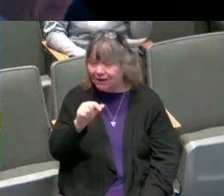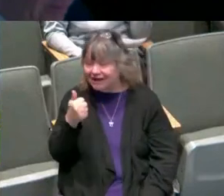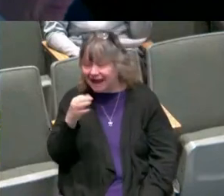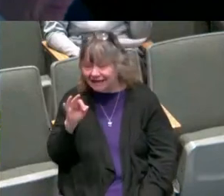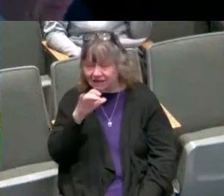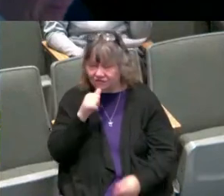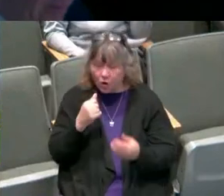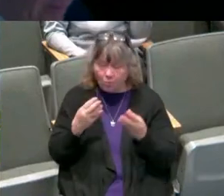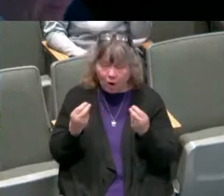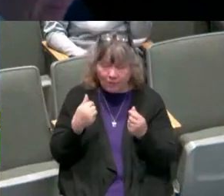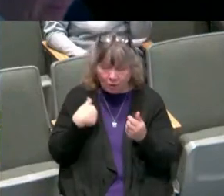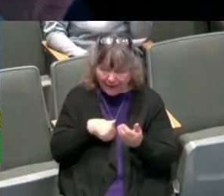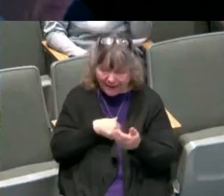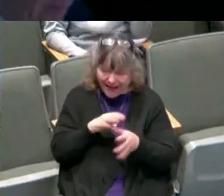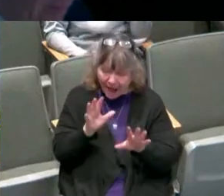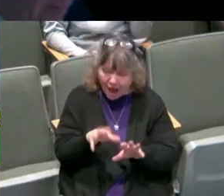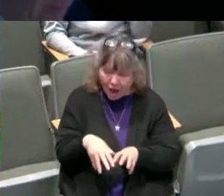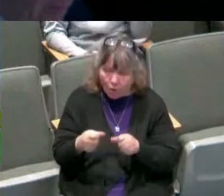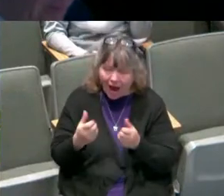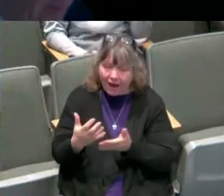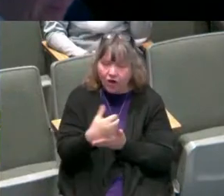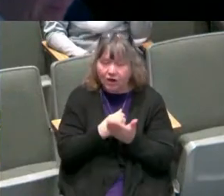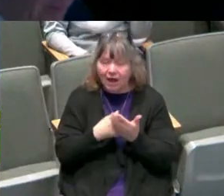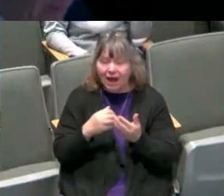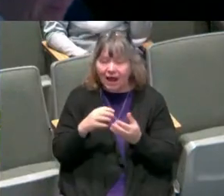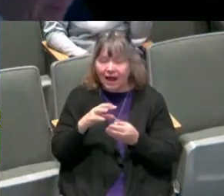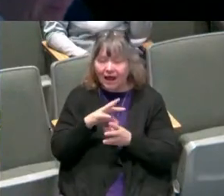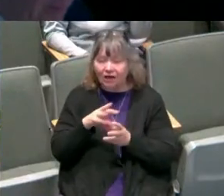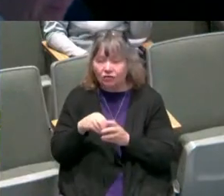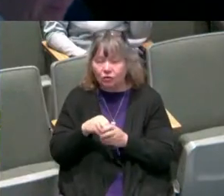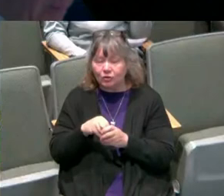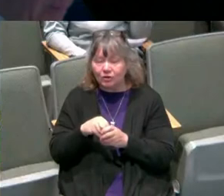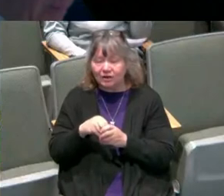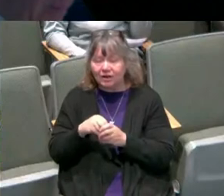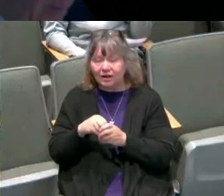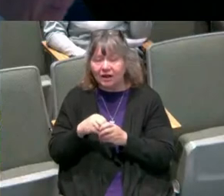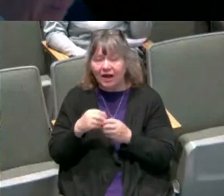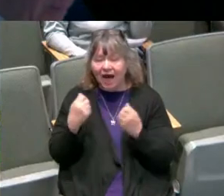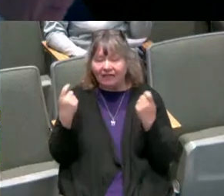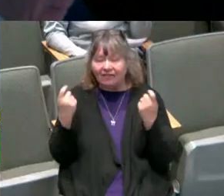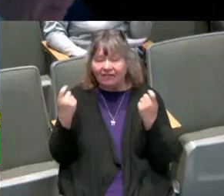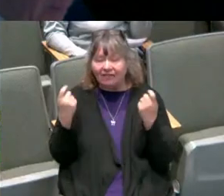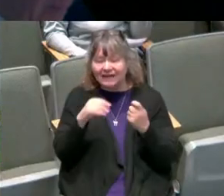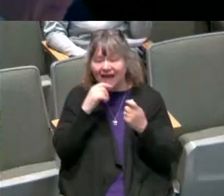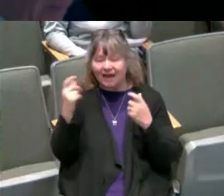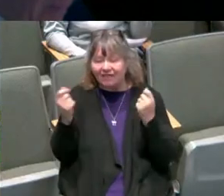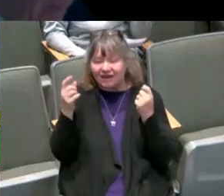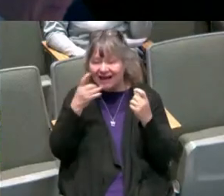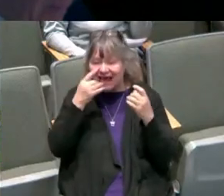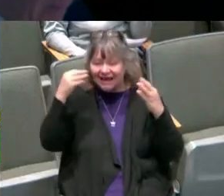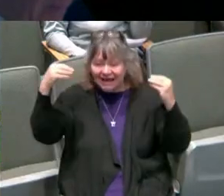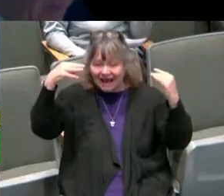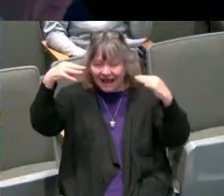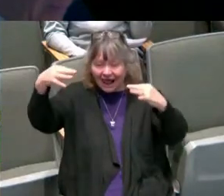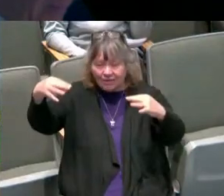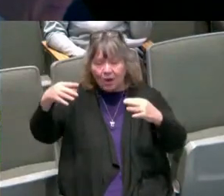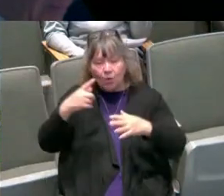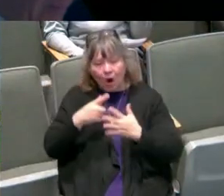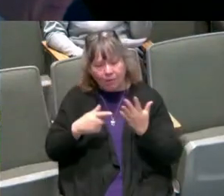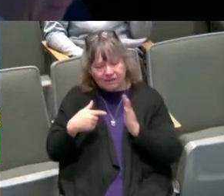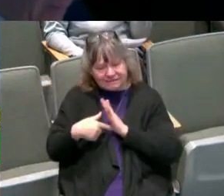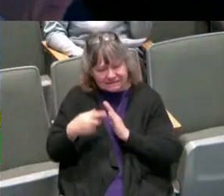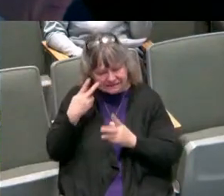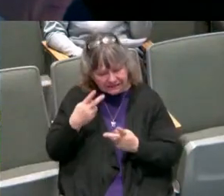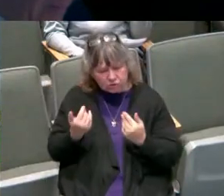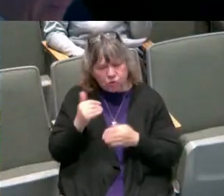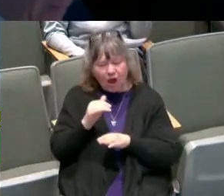Acquisitions improvements at Food Street athletic fields and High School Athletic Field lighting overall the budget presented today does a very good job